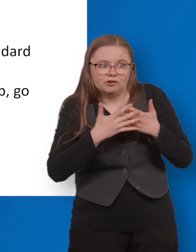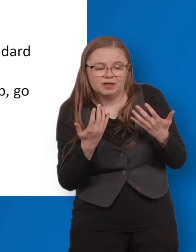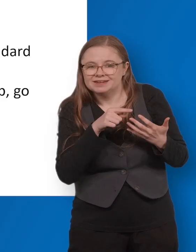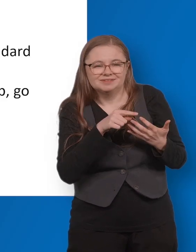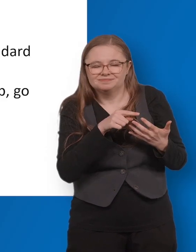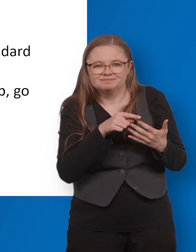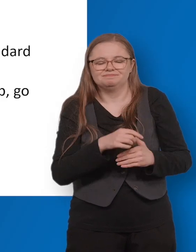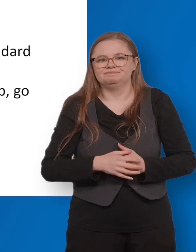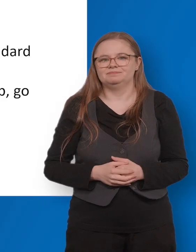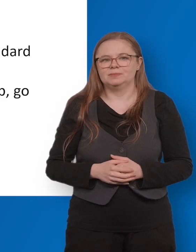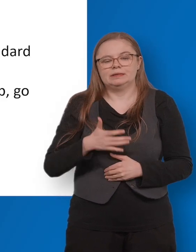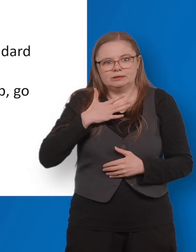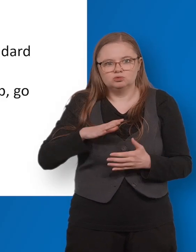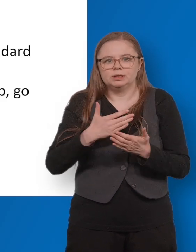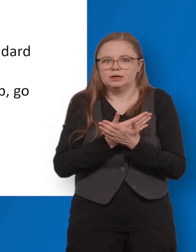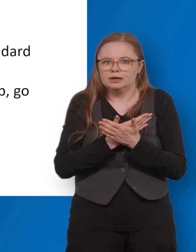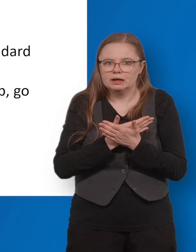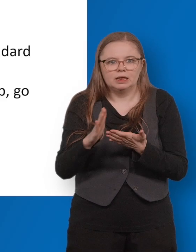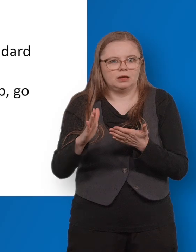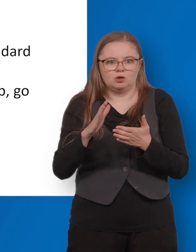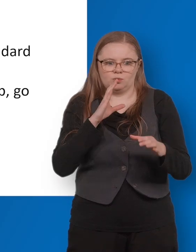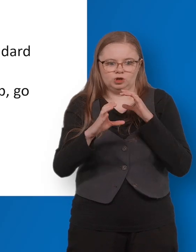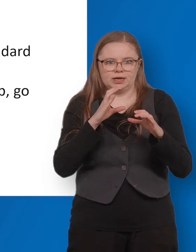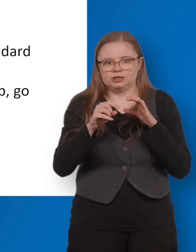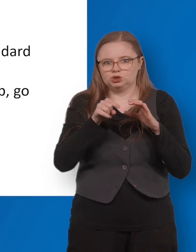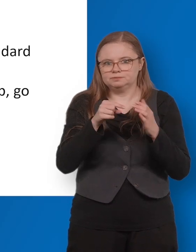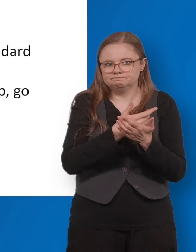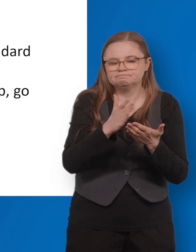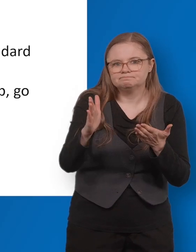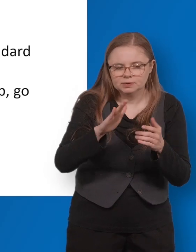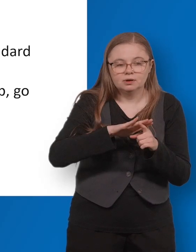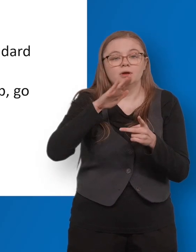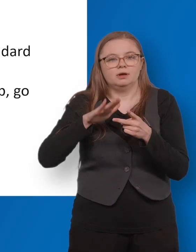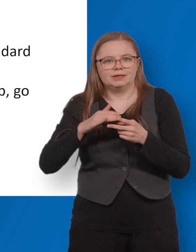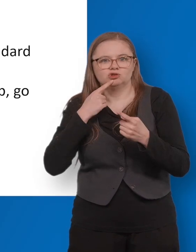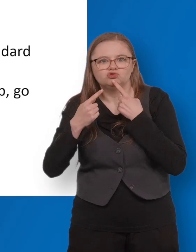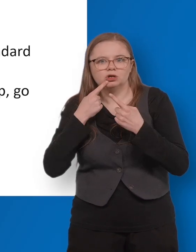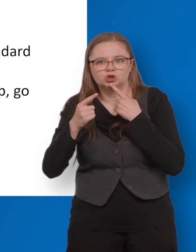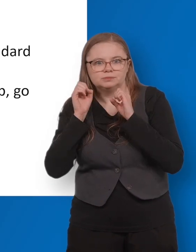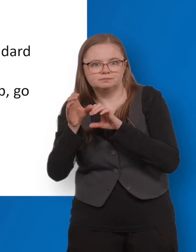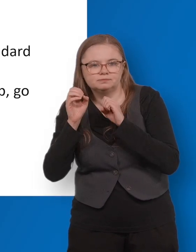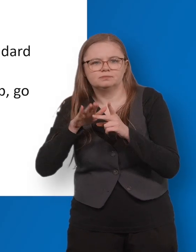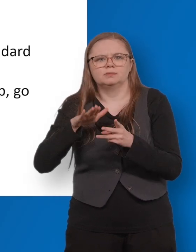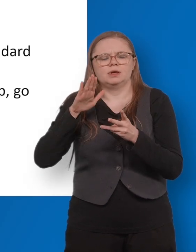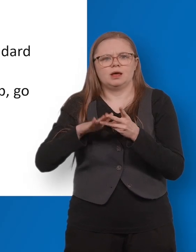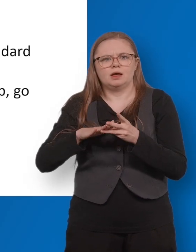in communication and instructions and always setting the scene, explaining